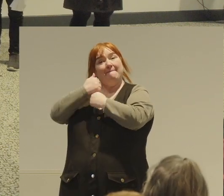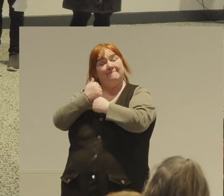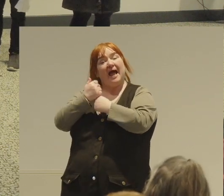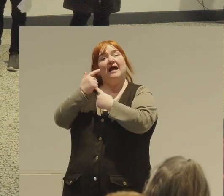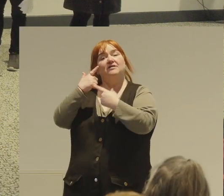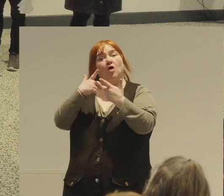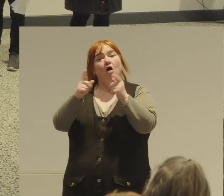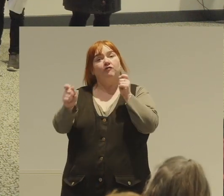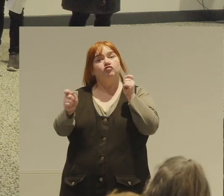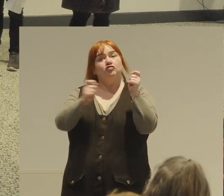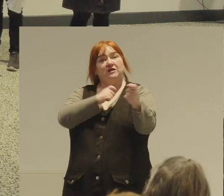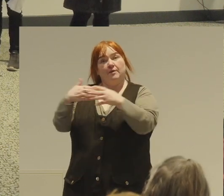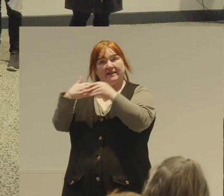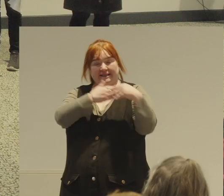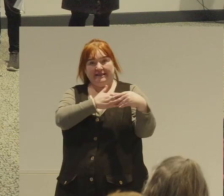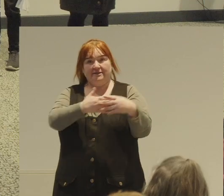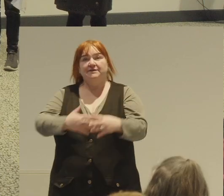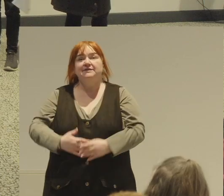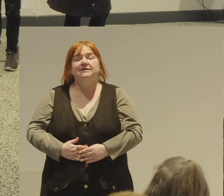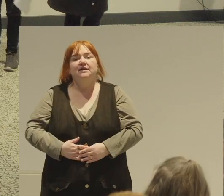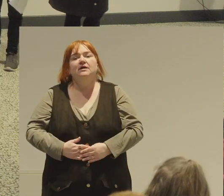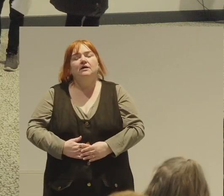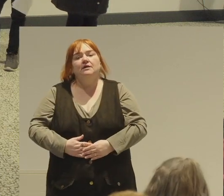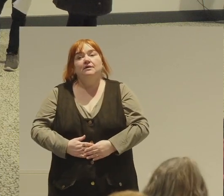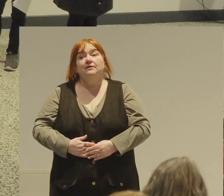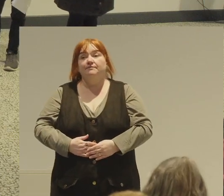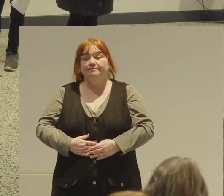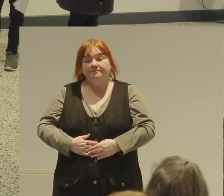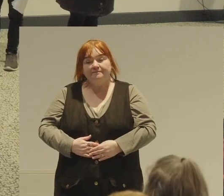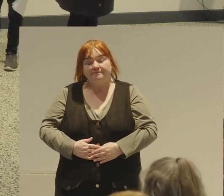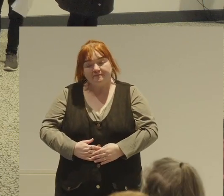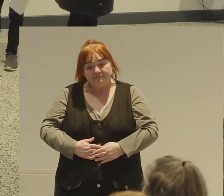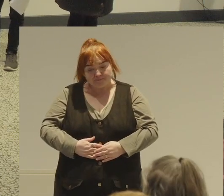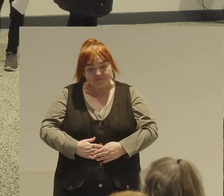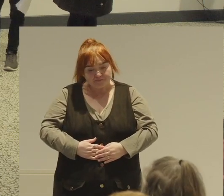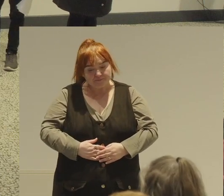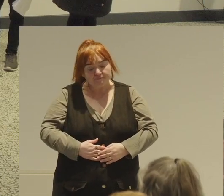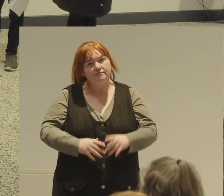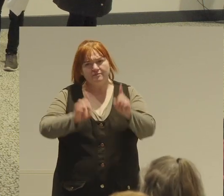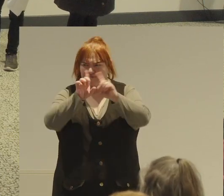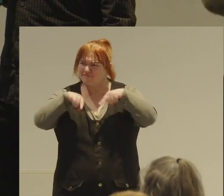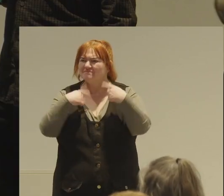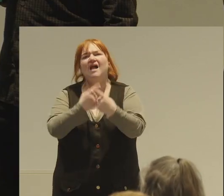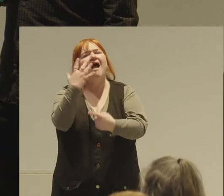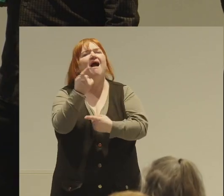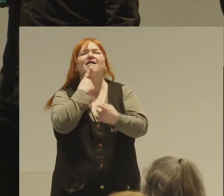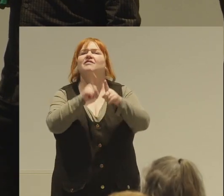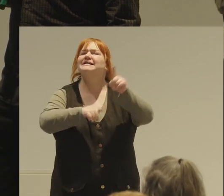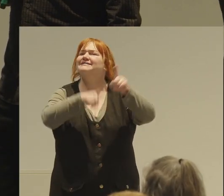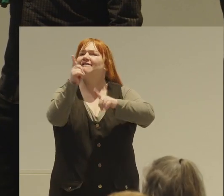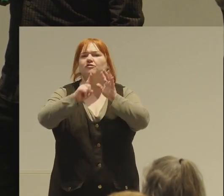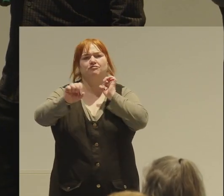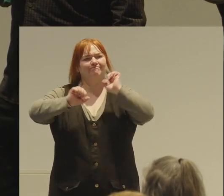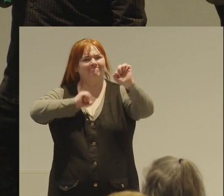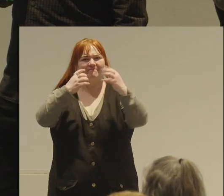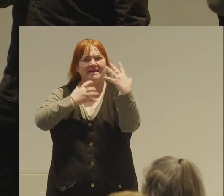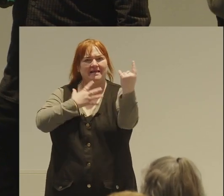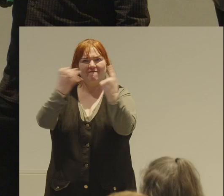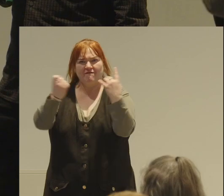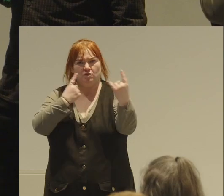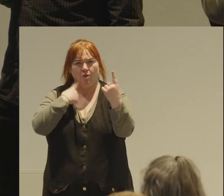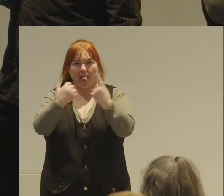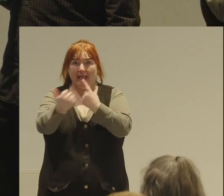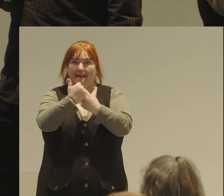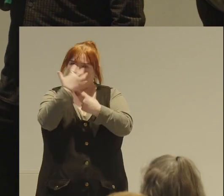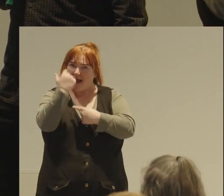work? So everyone will have their different own impacts on how it affected, how